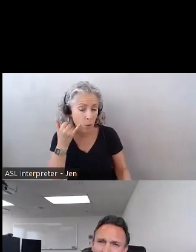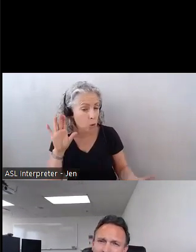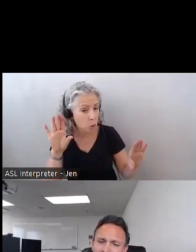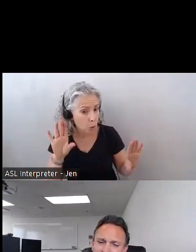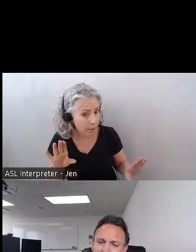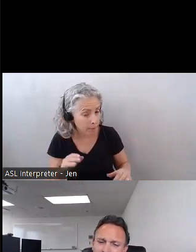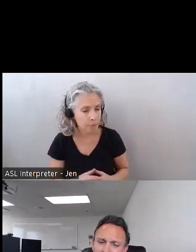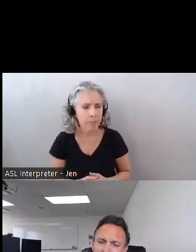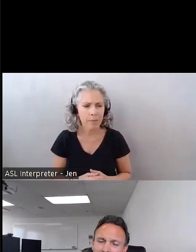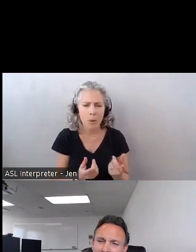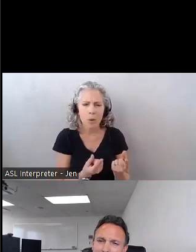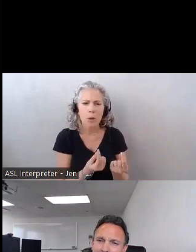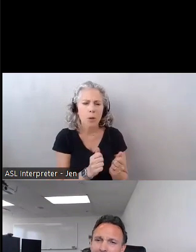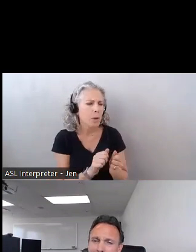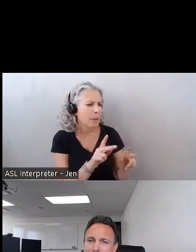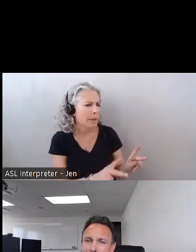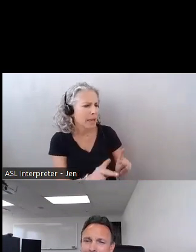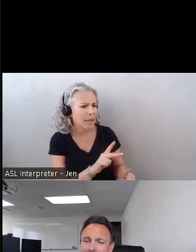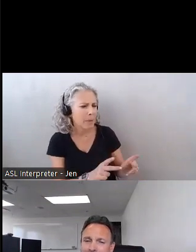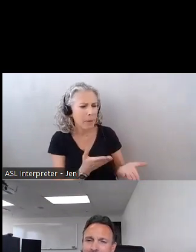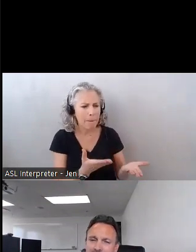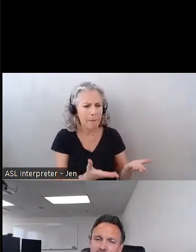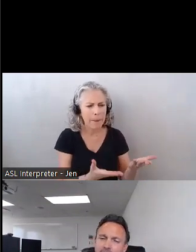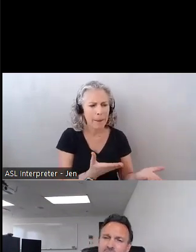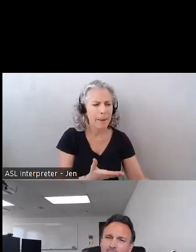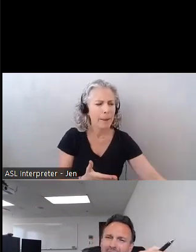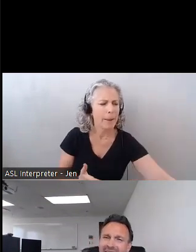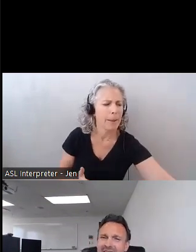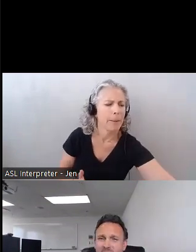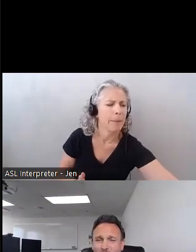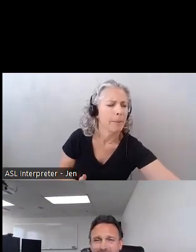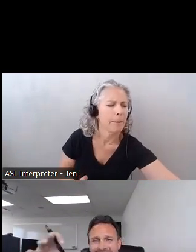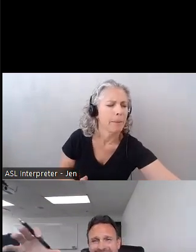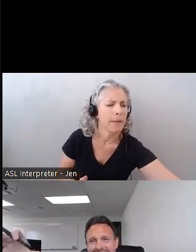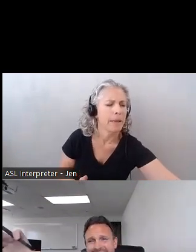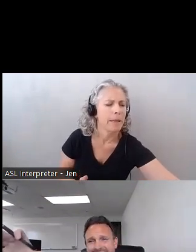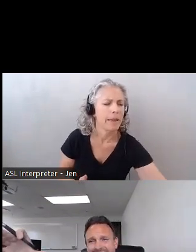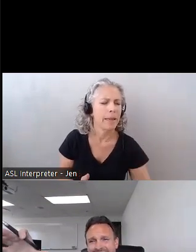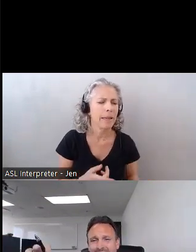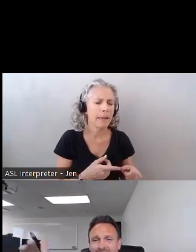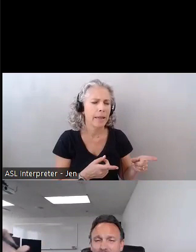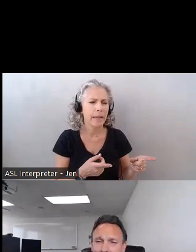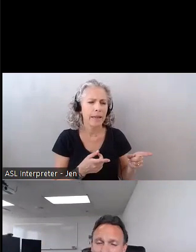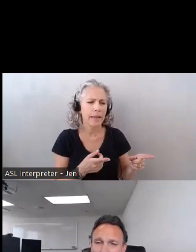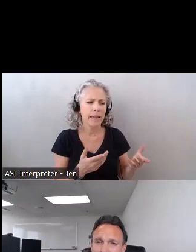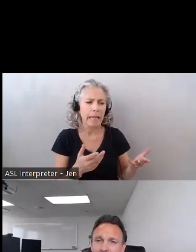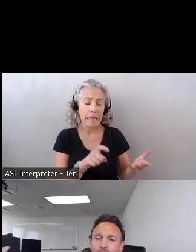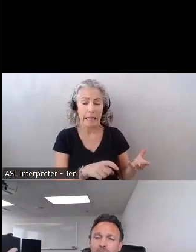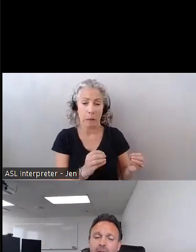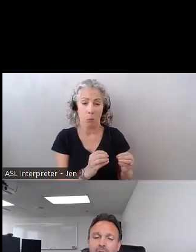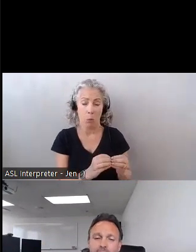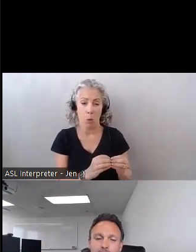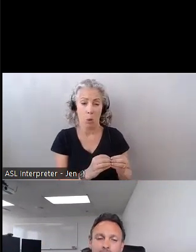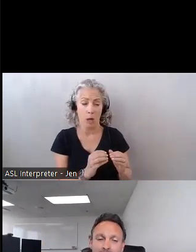what are we going to do with people that may be in a situation where they're edging towards that higher level of care need,